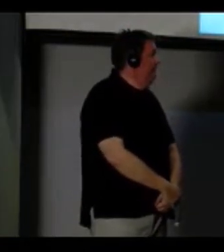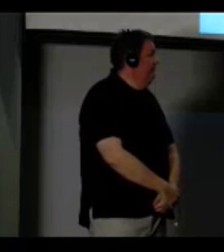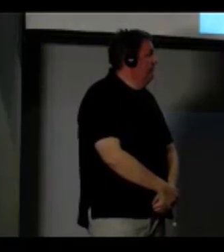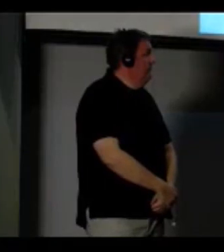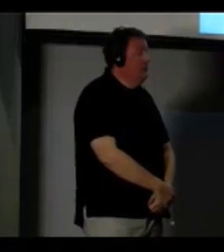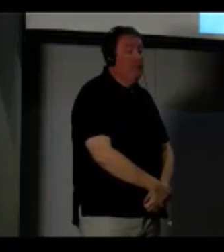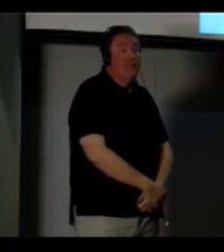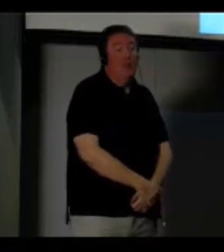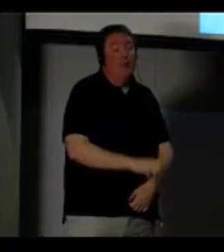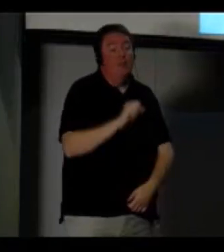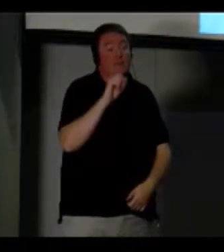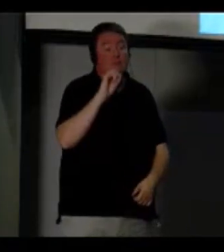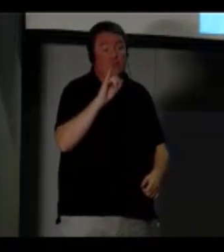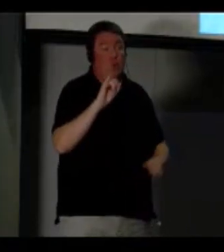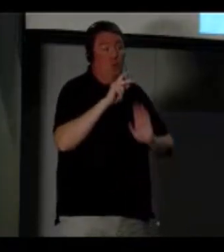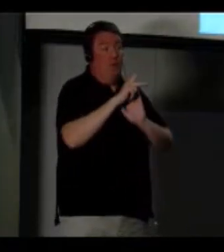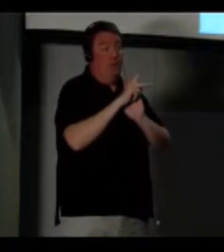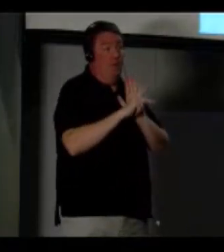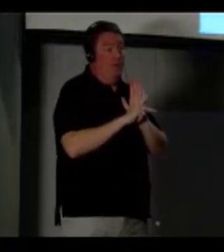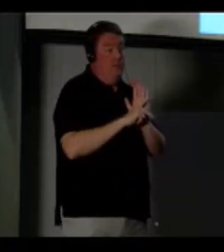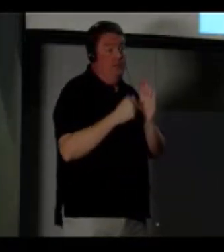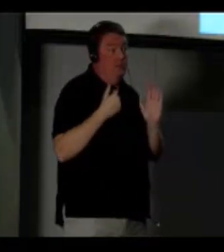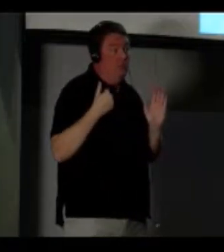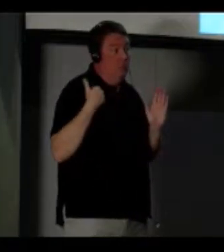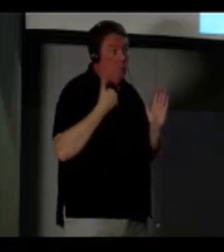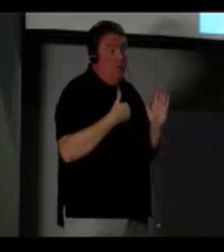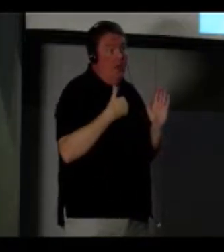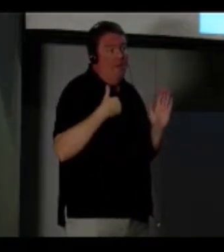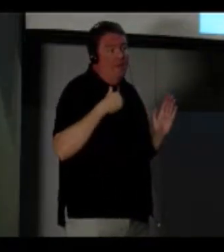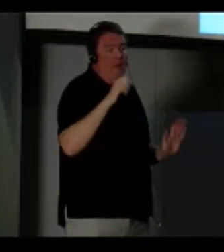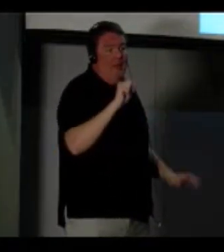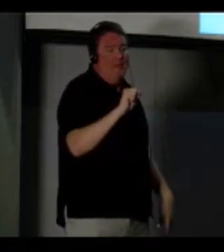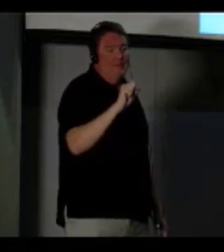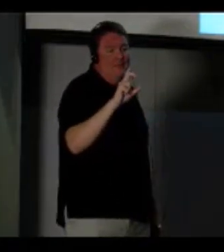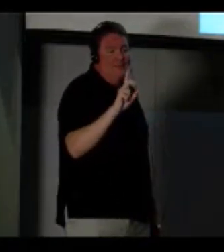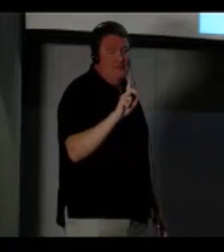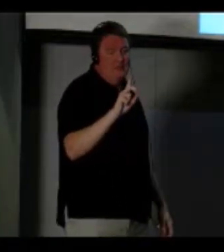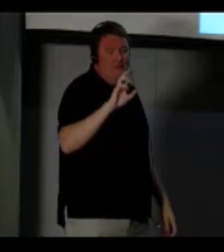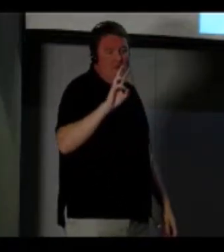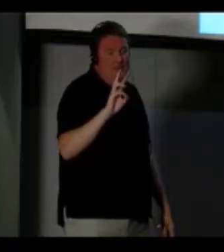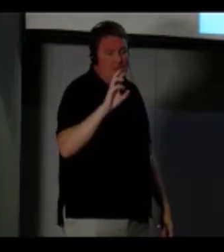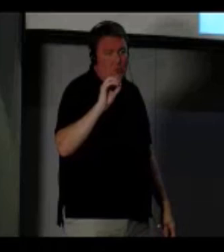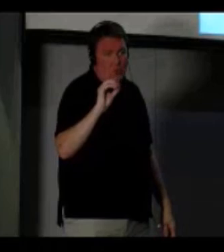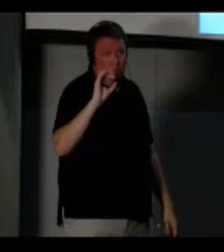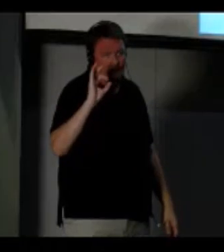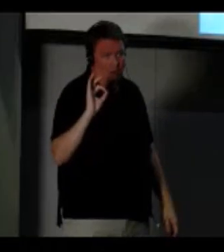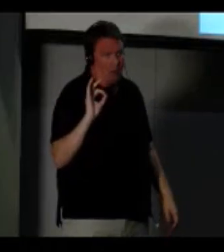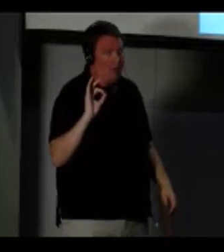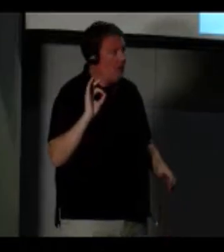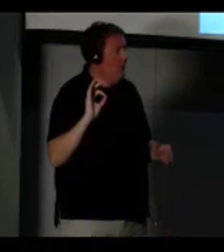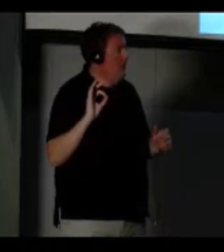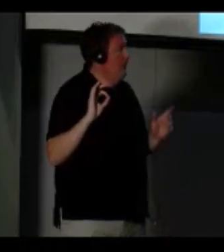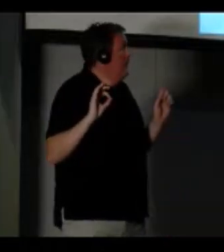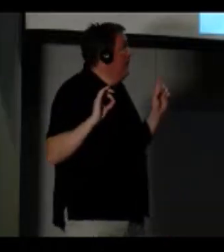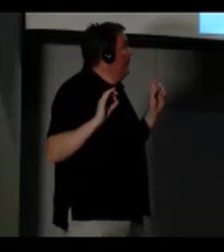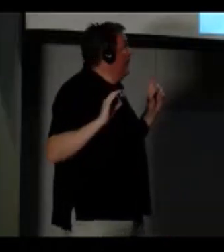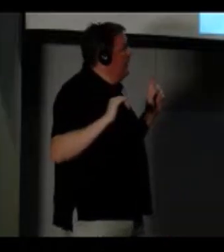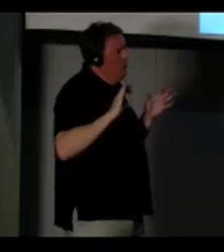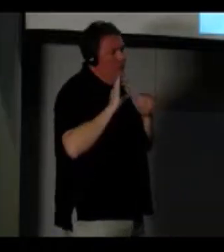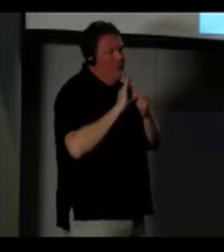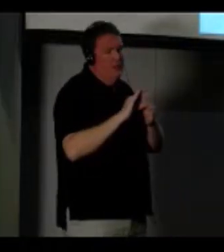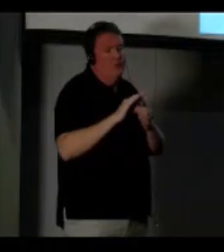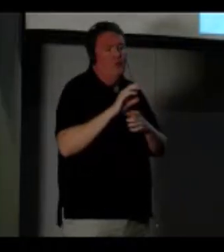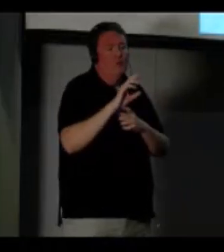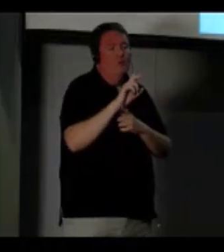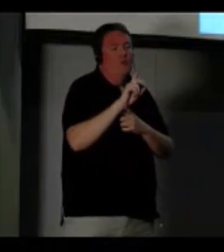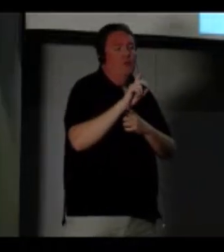The Smithsonian has a policy, SD 609, which is about our digital asset access